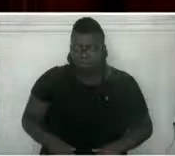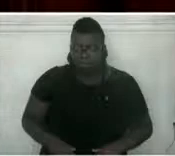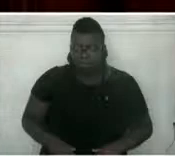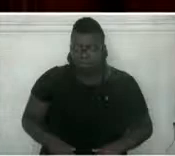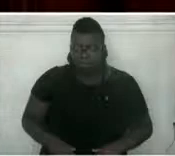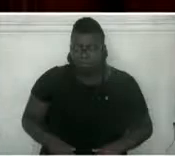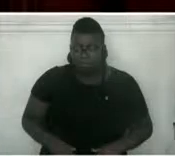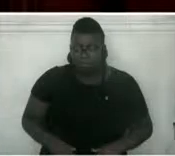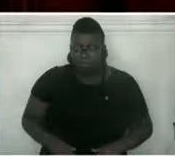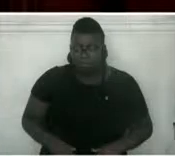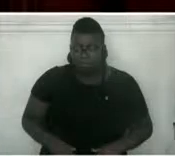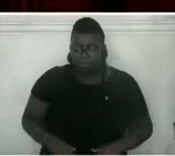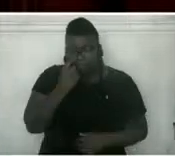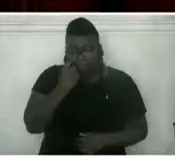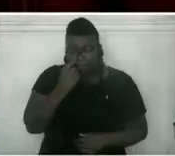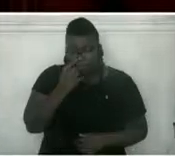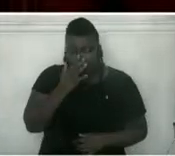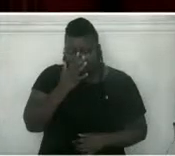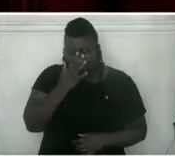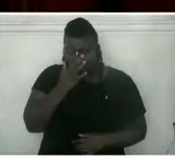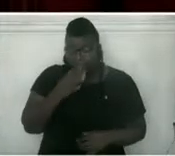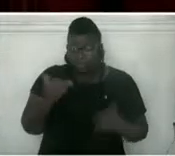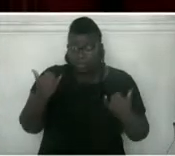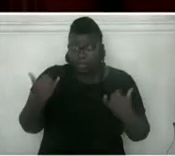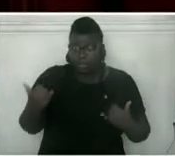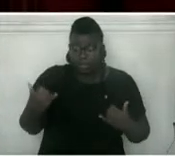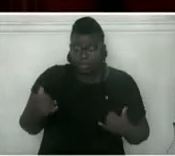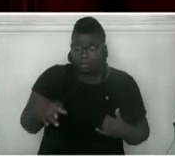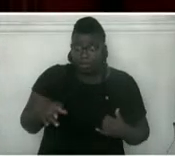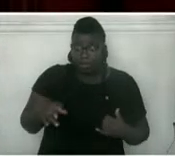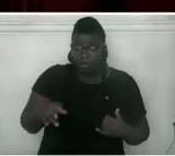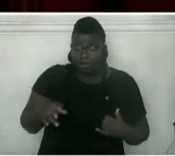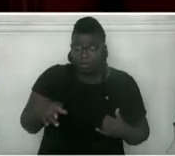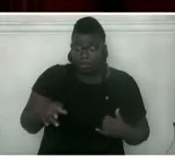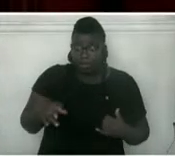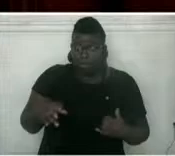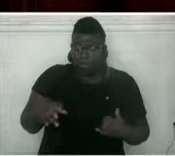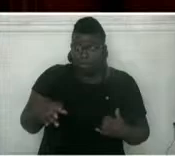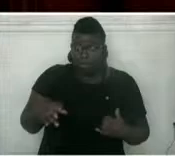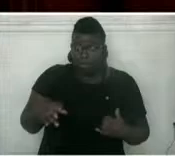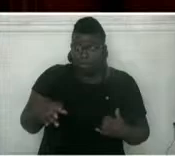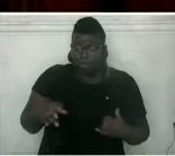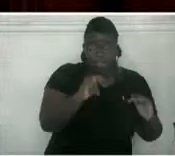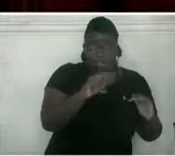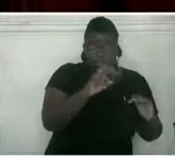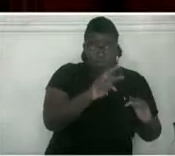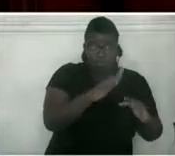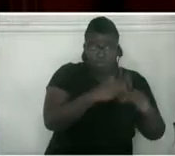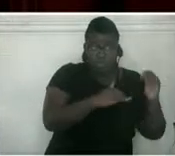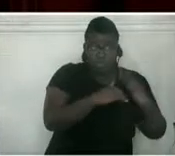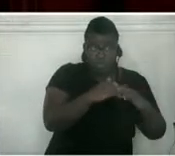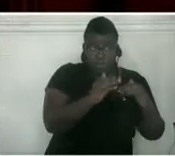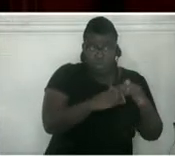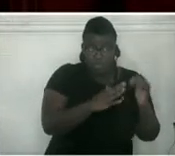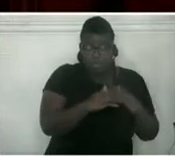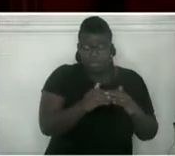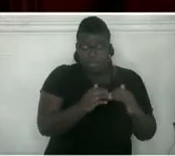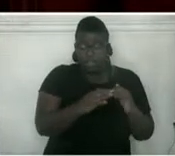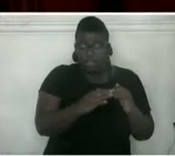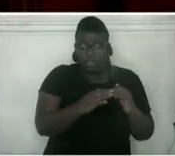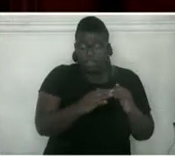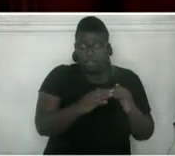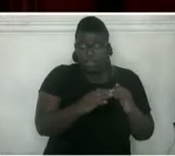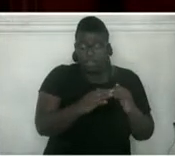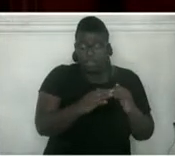Equally, the first phase of N2 contract are at the advanced stage to be awarded, and work will